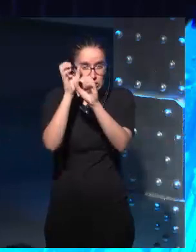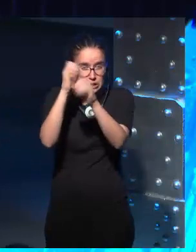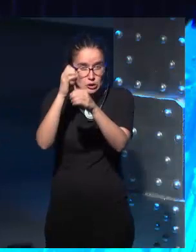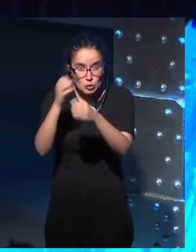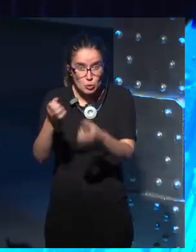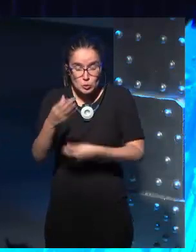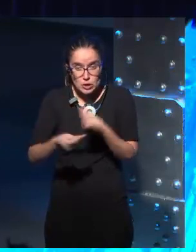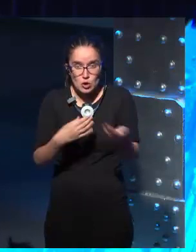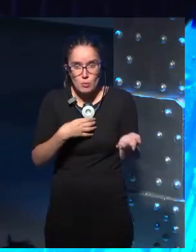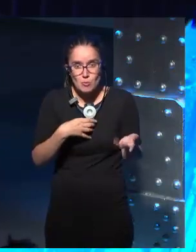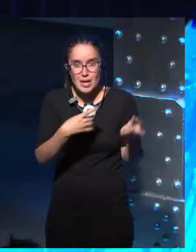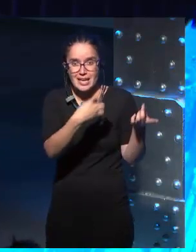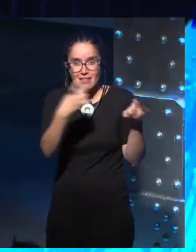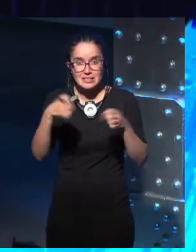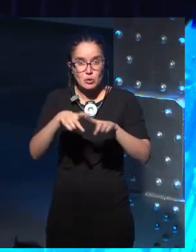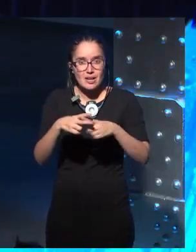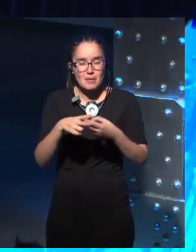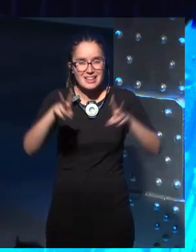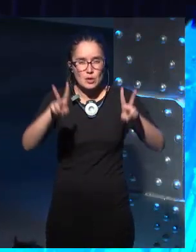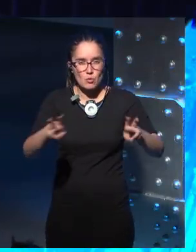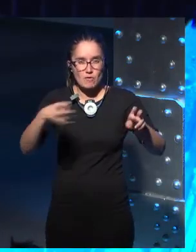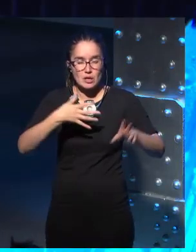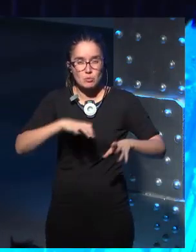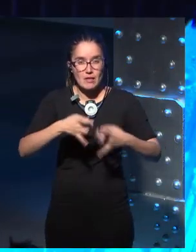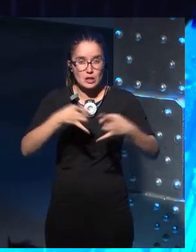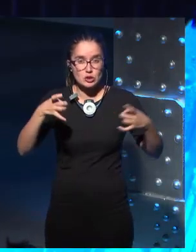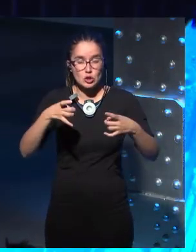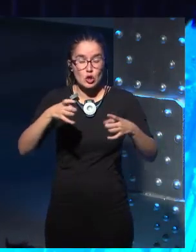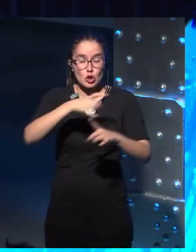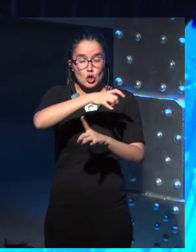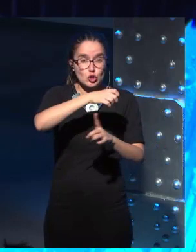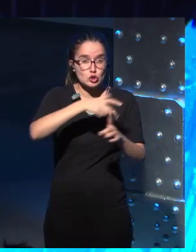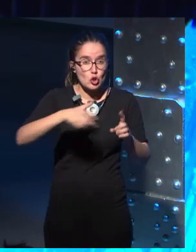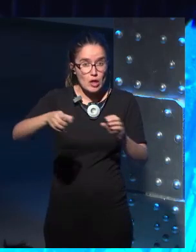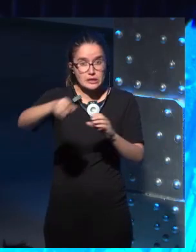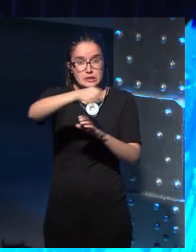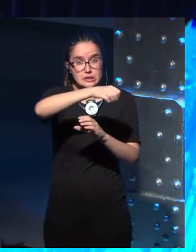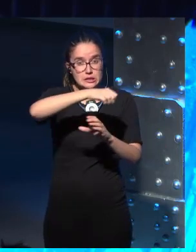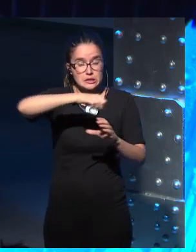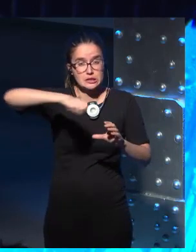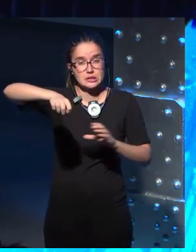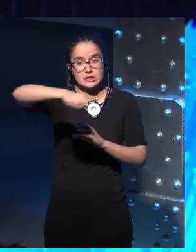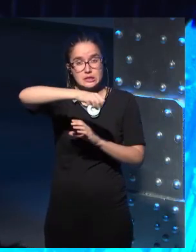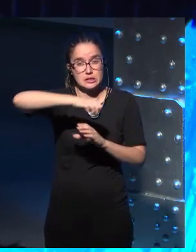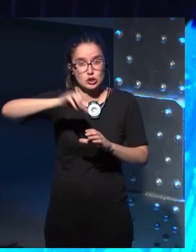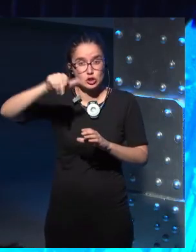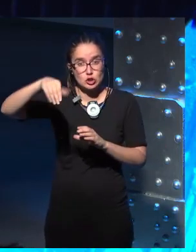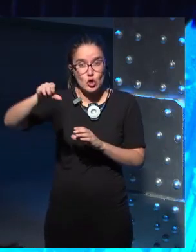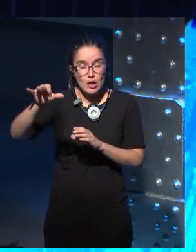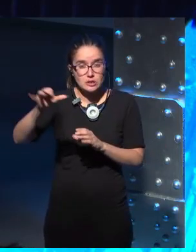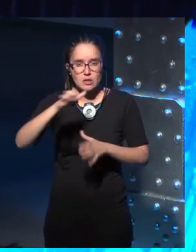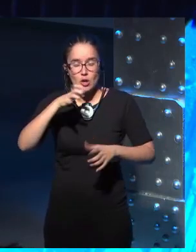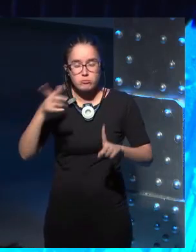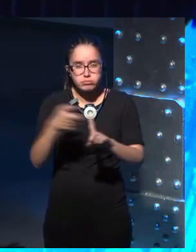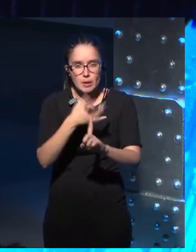need new tools. Maybe the gravitational waves that we've discovered, we now can detect, will be able to go